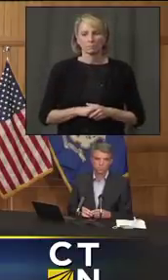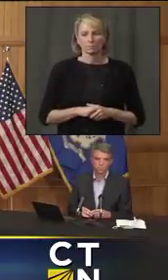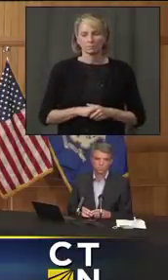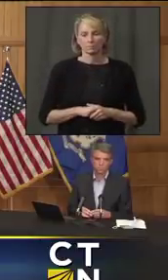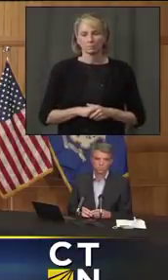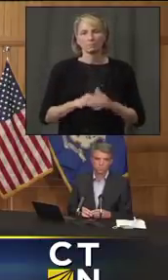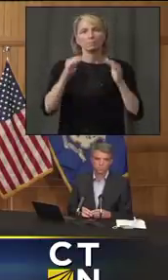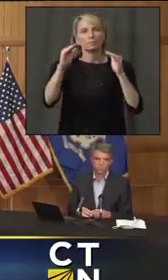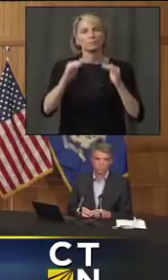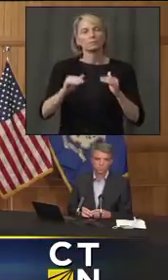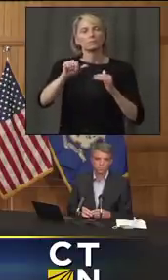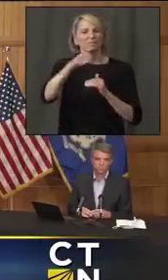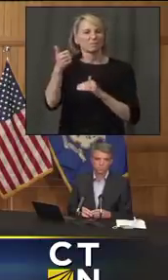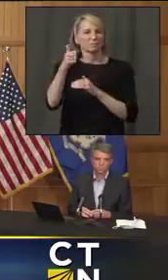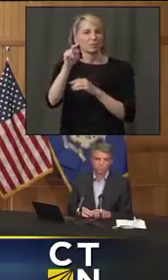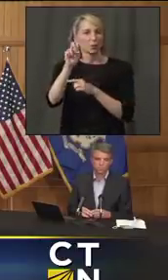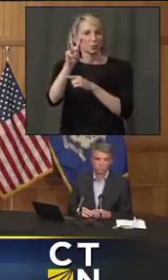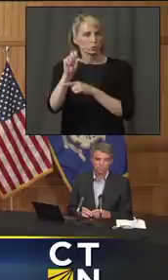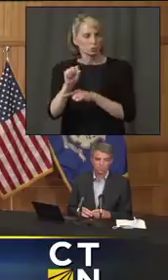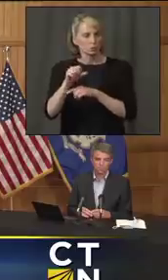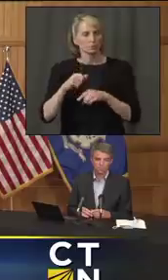The Connecticut Mirror.